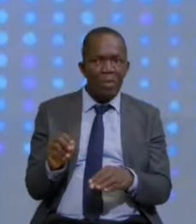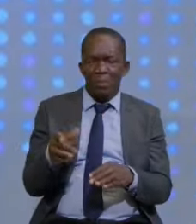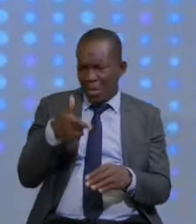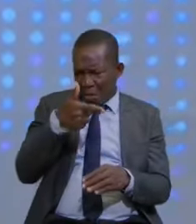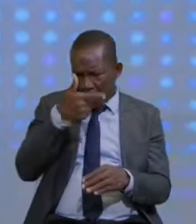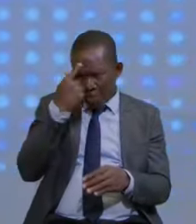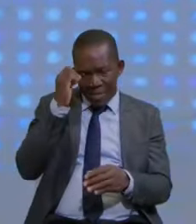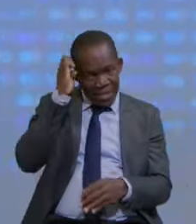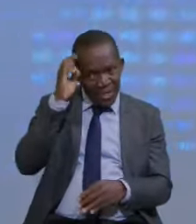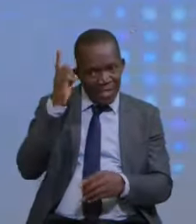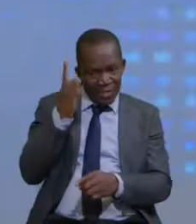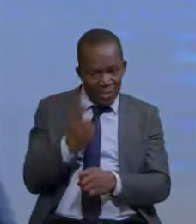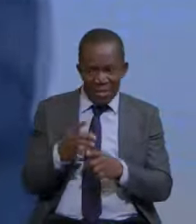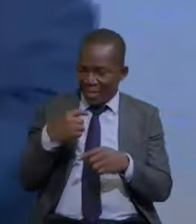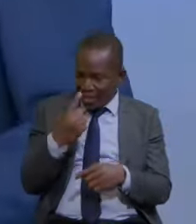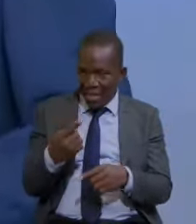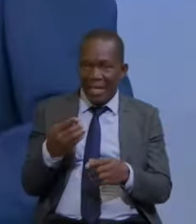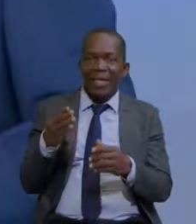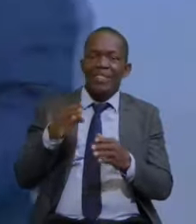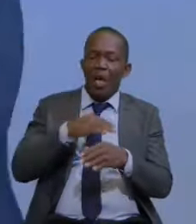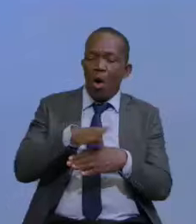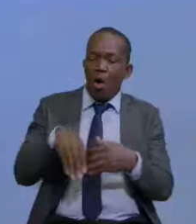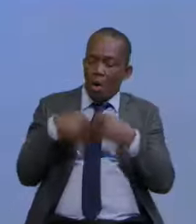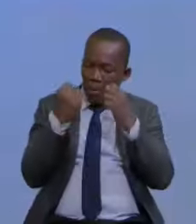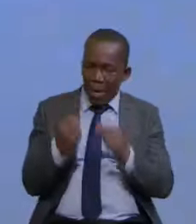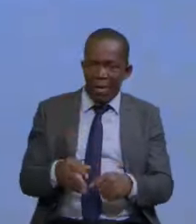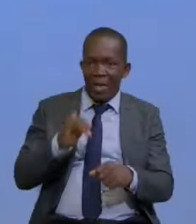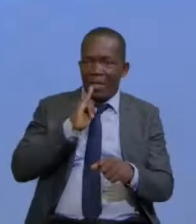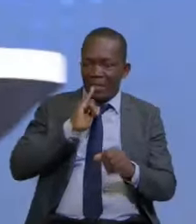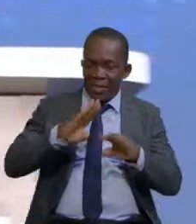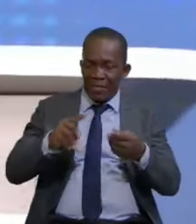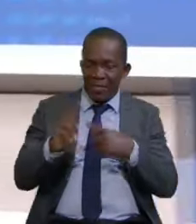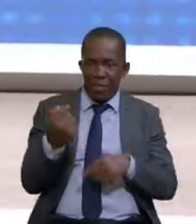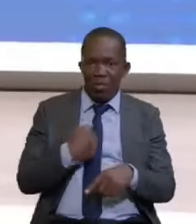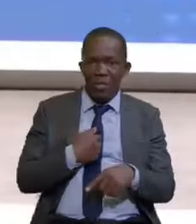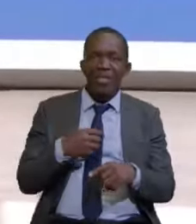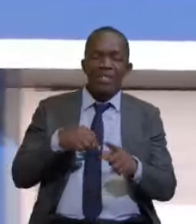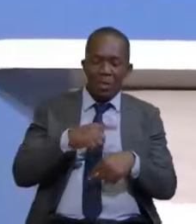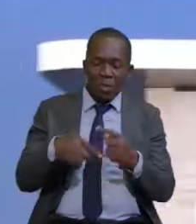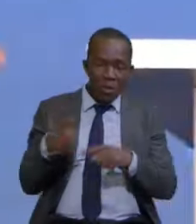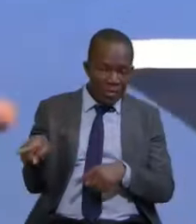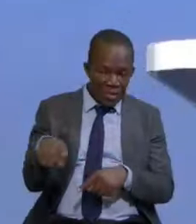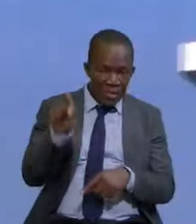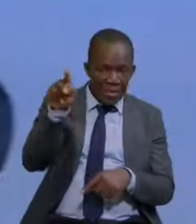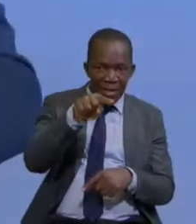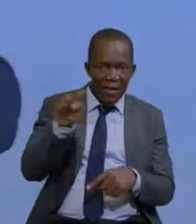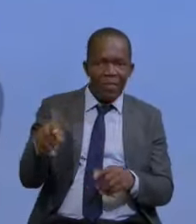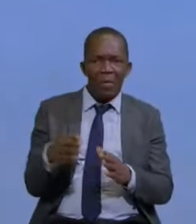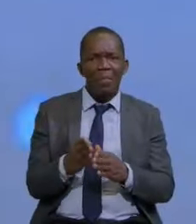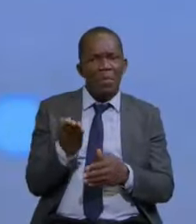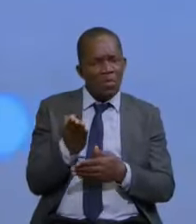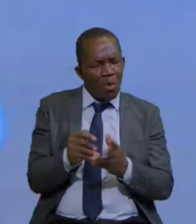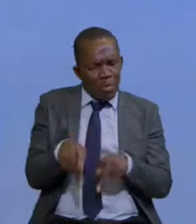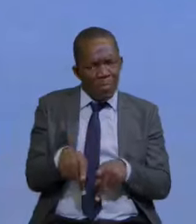He said, "Go ye therefore." There are some people in every message, in everything they say, they have to